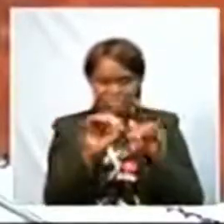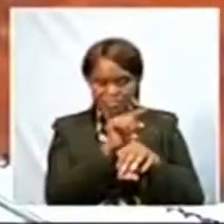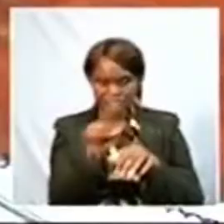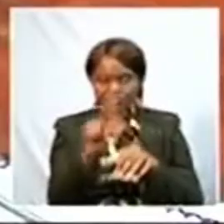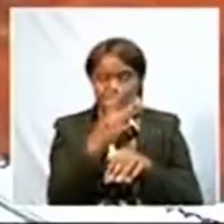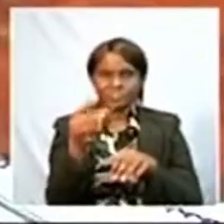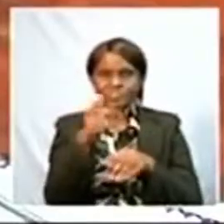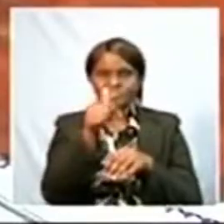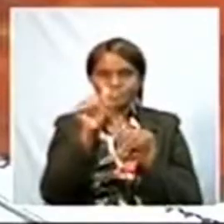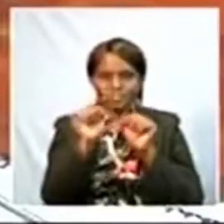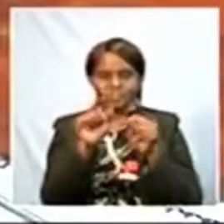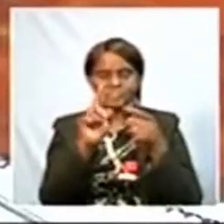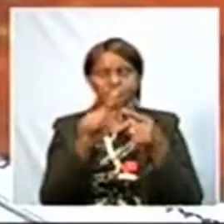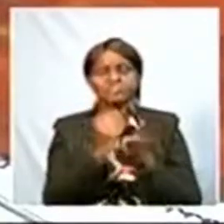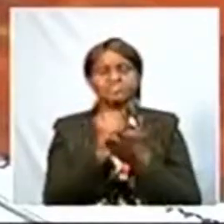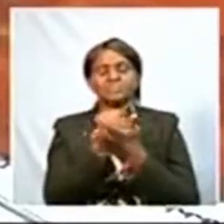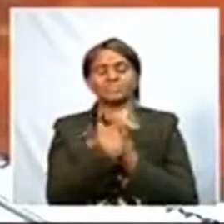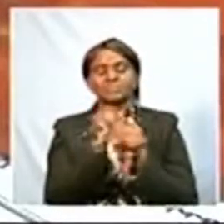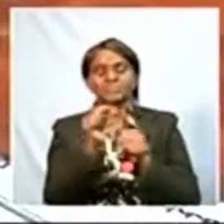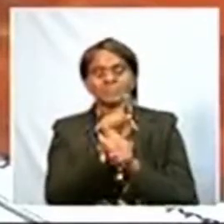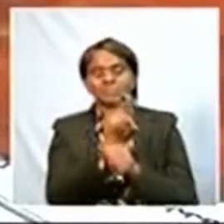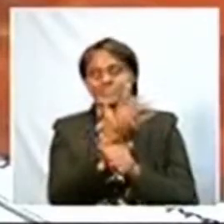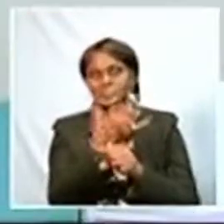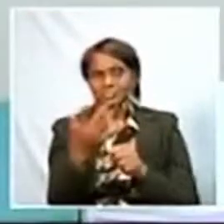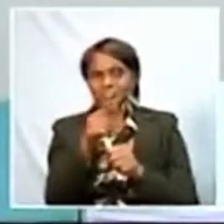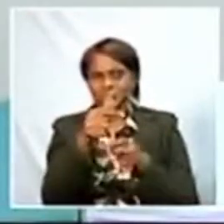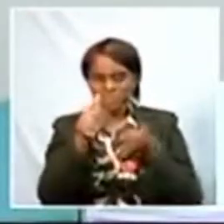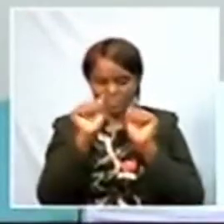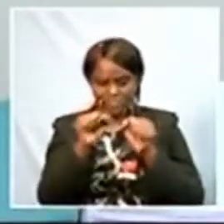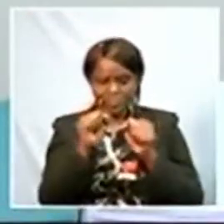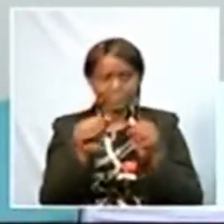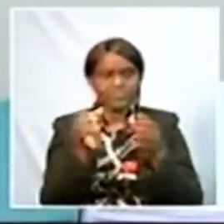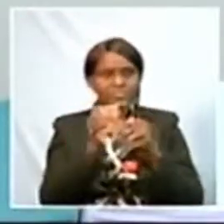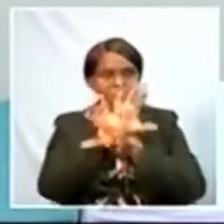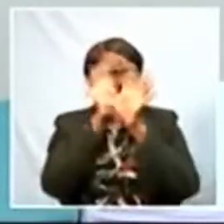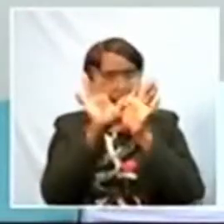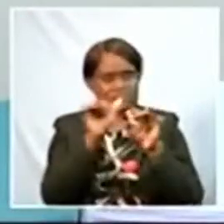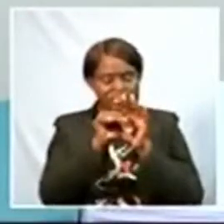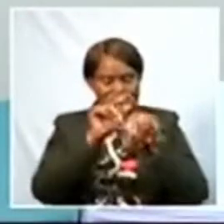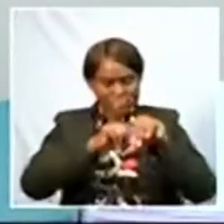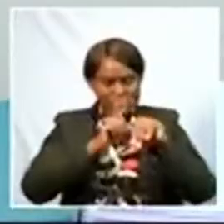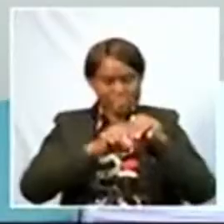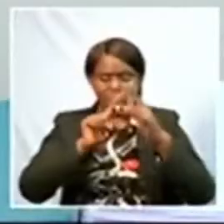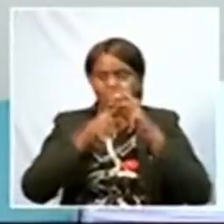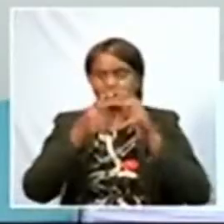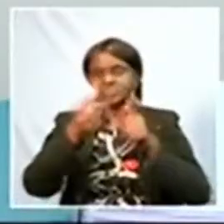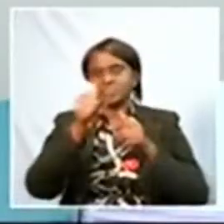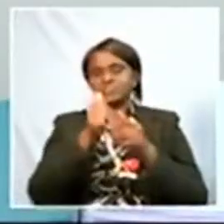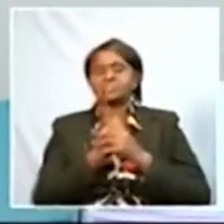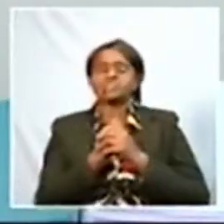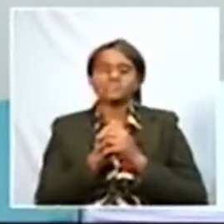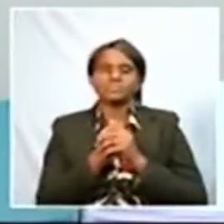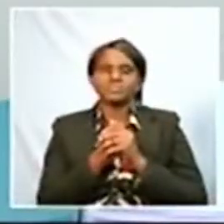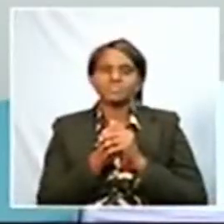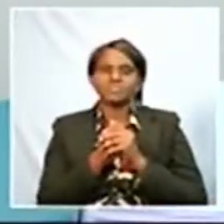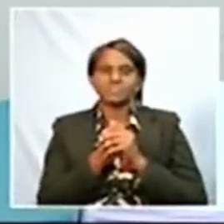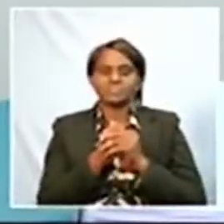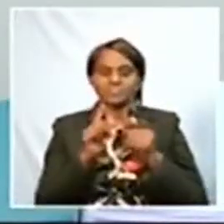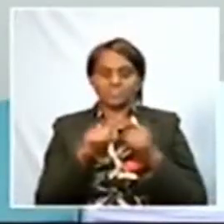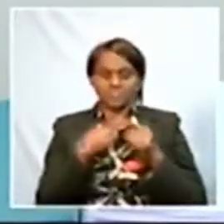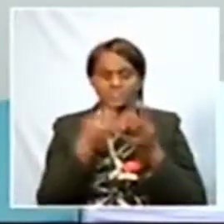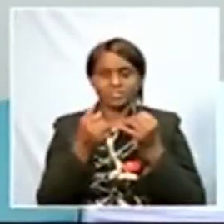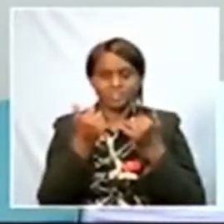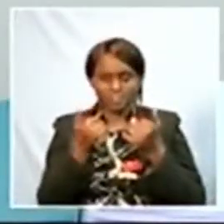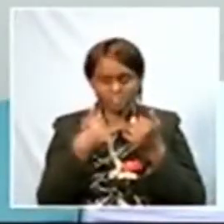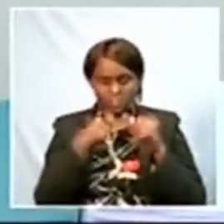things are things that you're able to handle. These things are things that you're able to correct, even at inception. But I